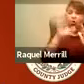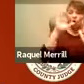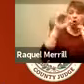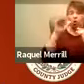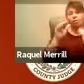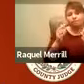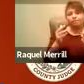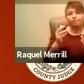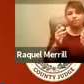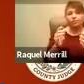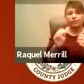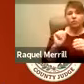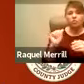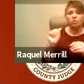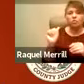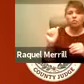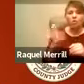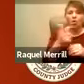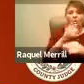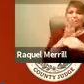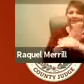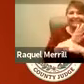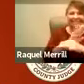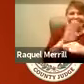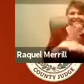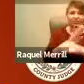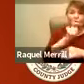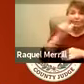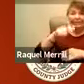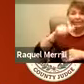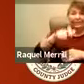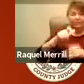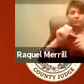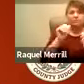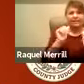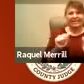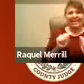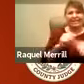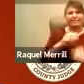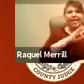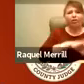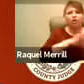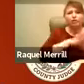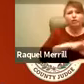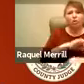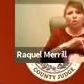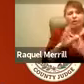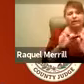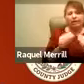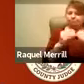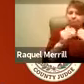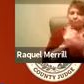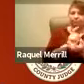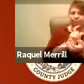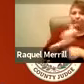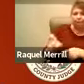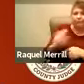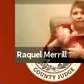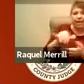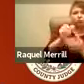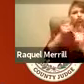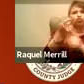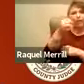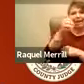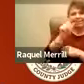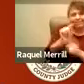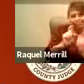a point that all the businesses that need it will be able to be eligible and be awarded this grant. The next thing that we